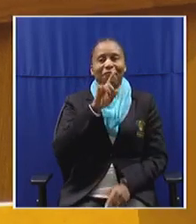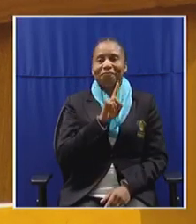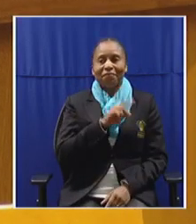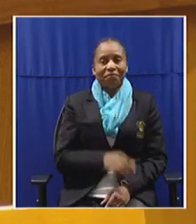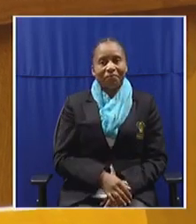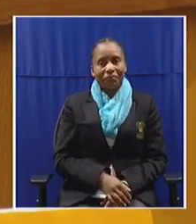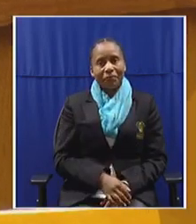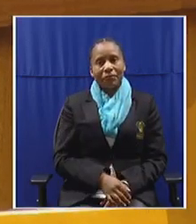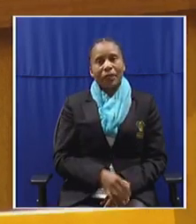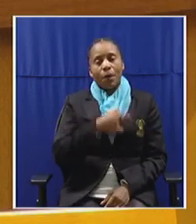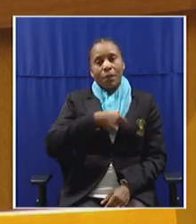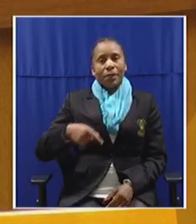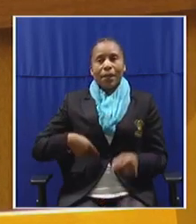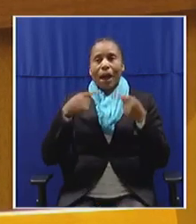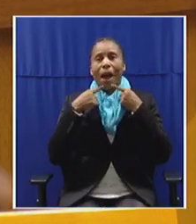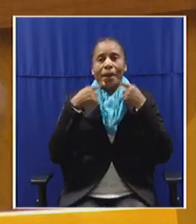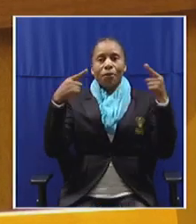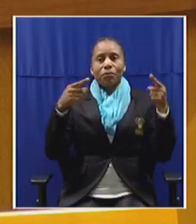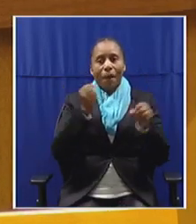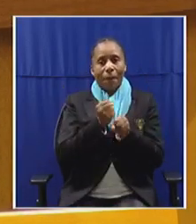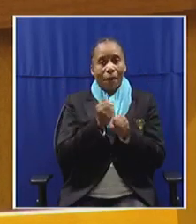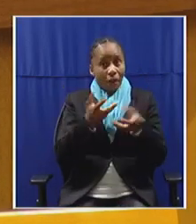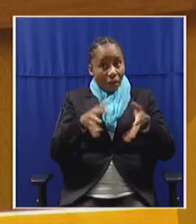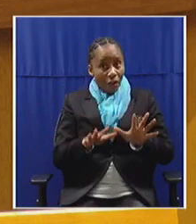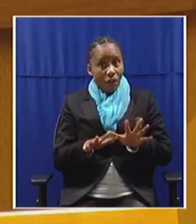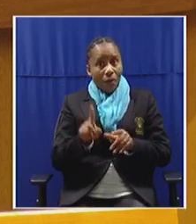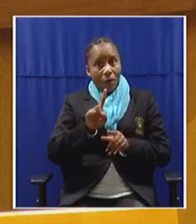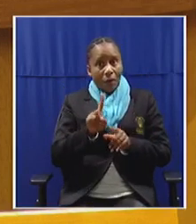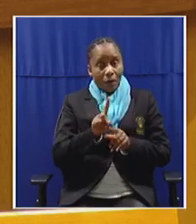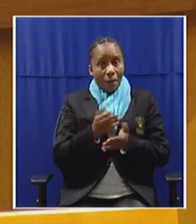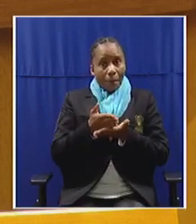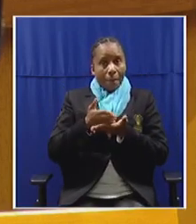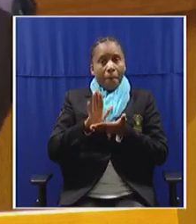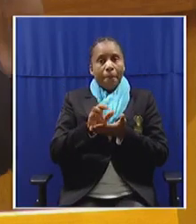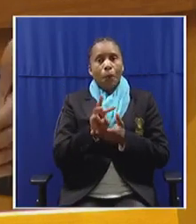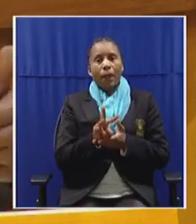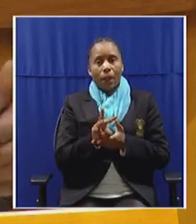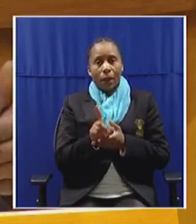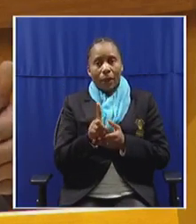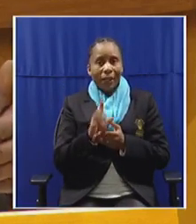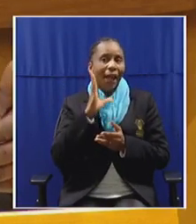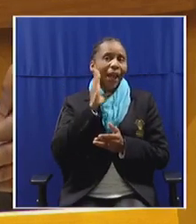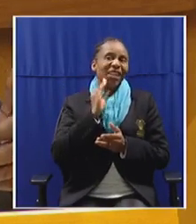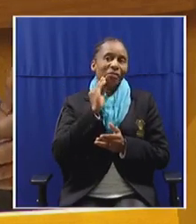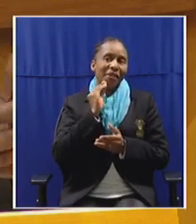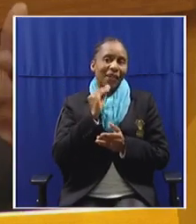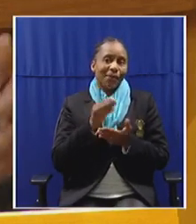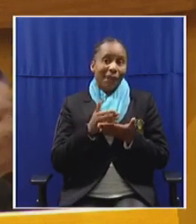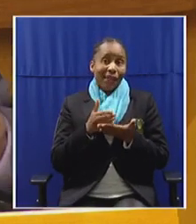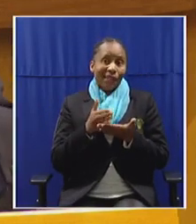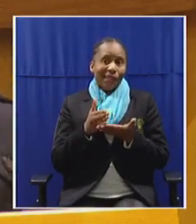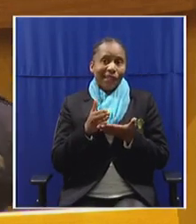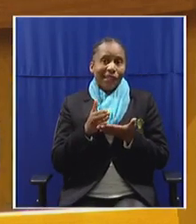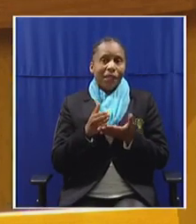The president has made an announcement that we are going to eliminate the experience part for